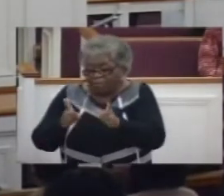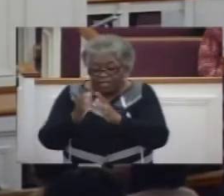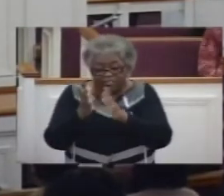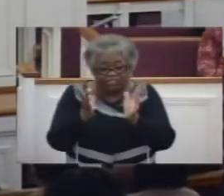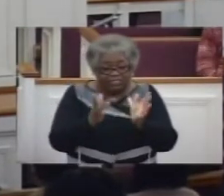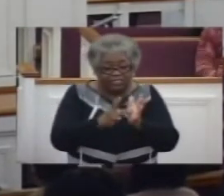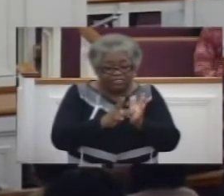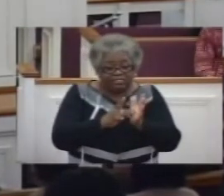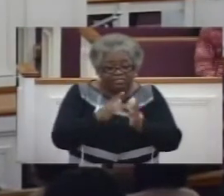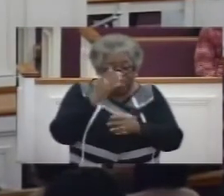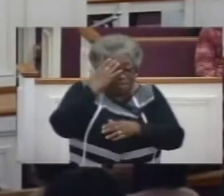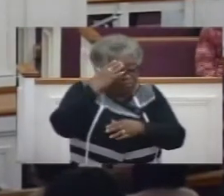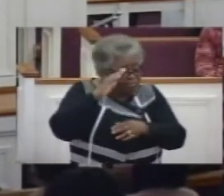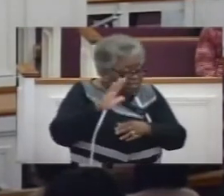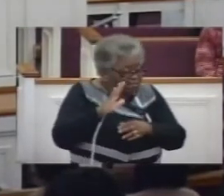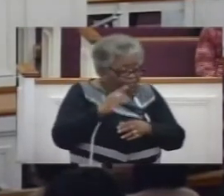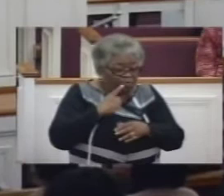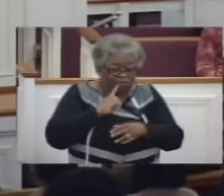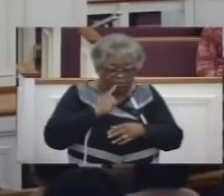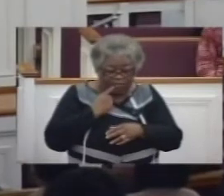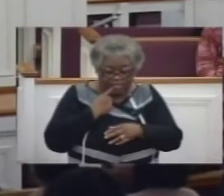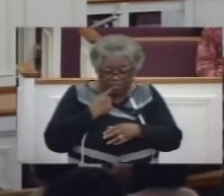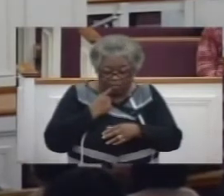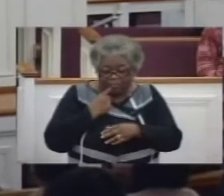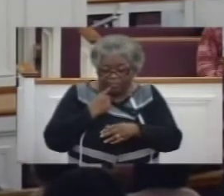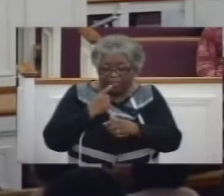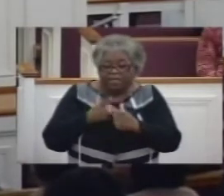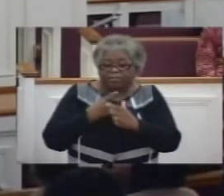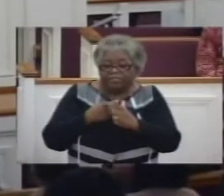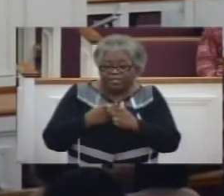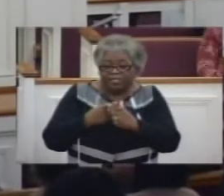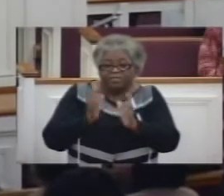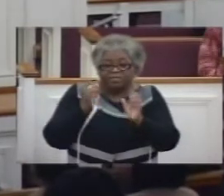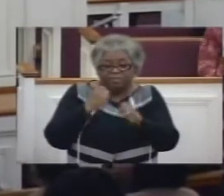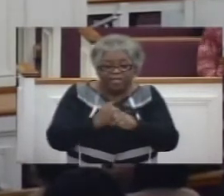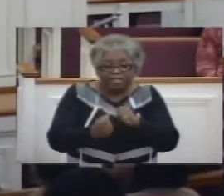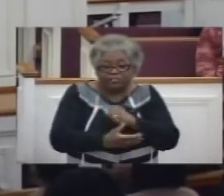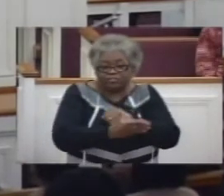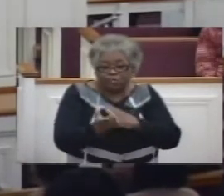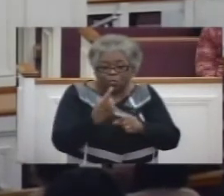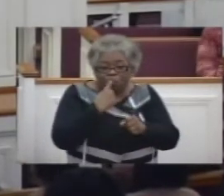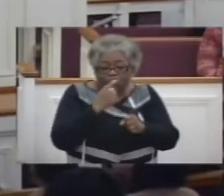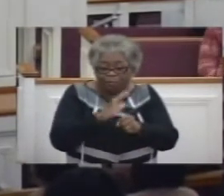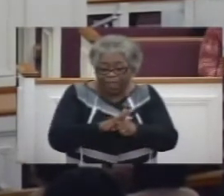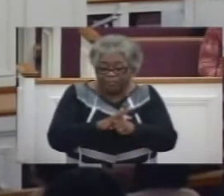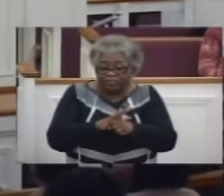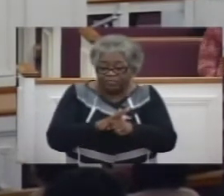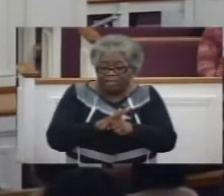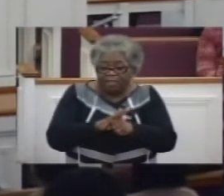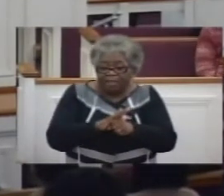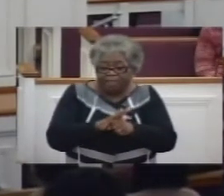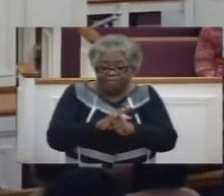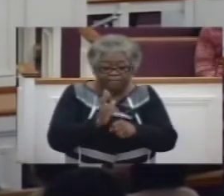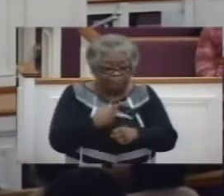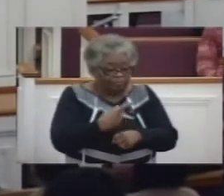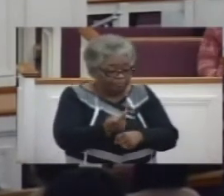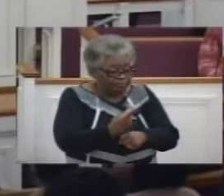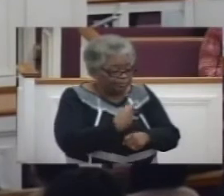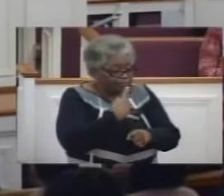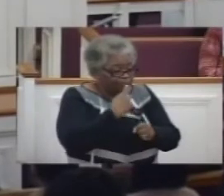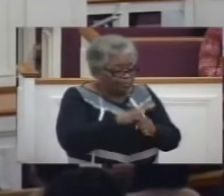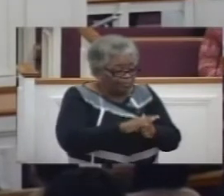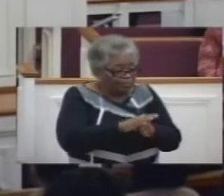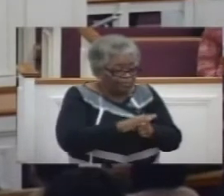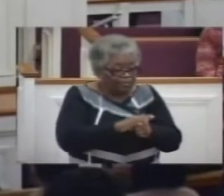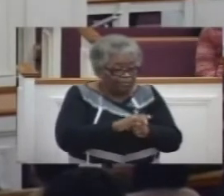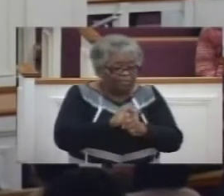Jesus never fails. He turns around and makes you a promise, makes me a promise. And the